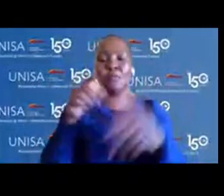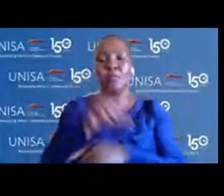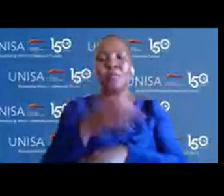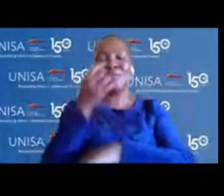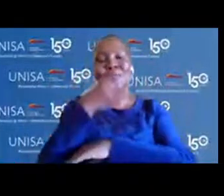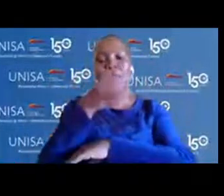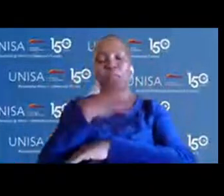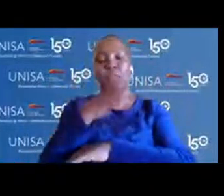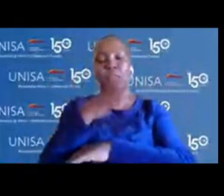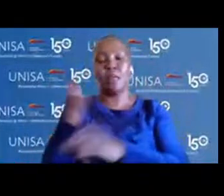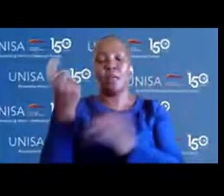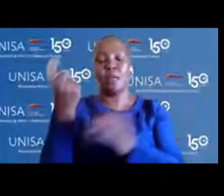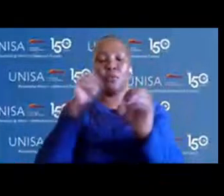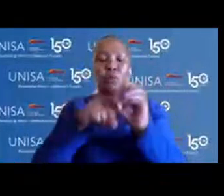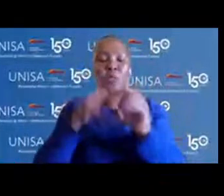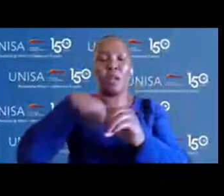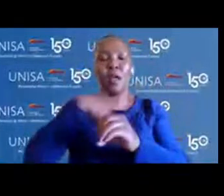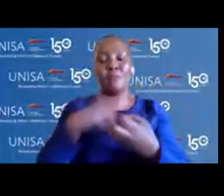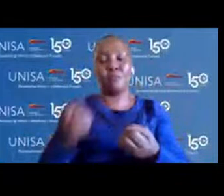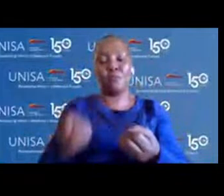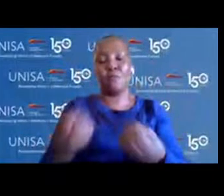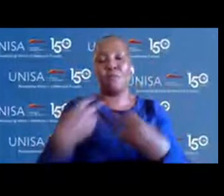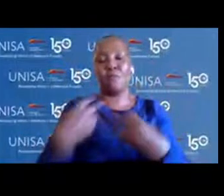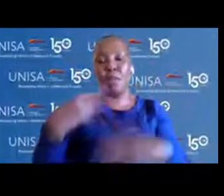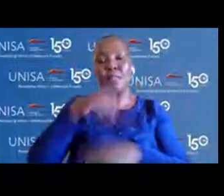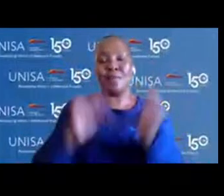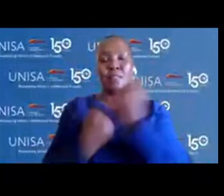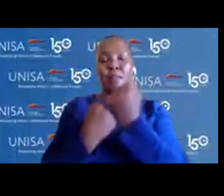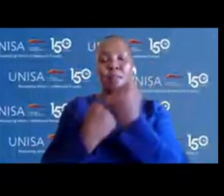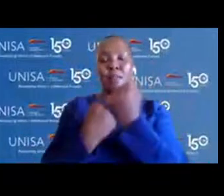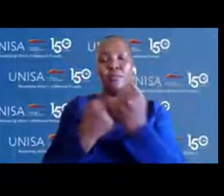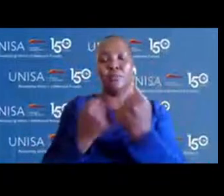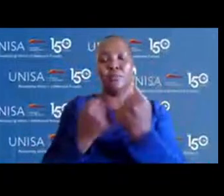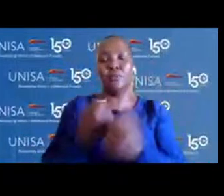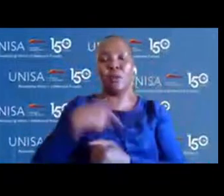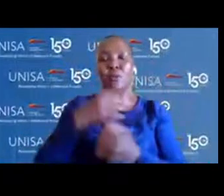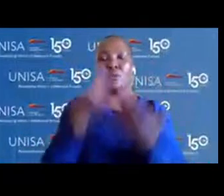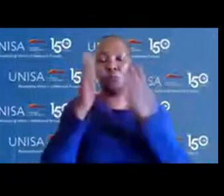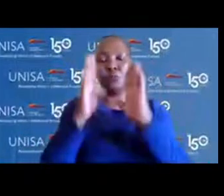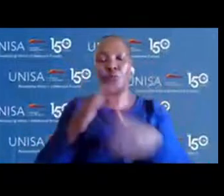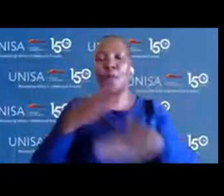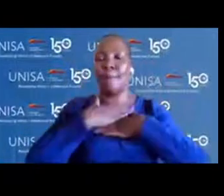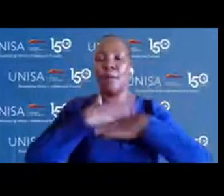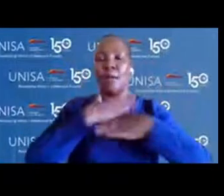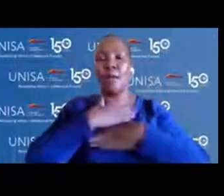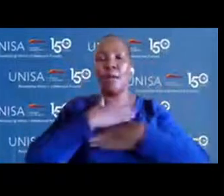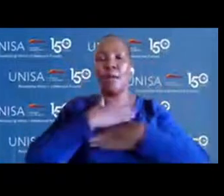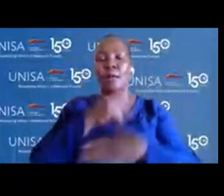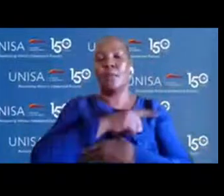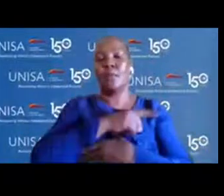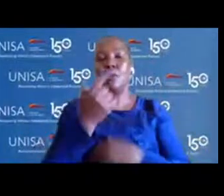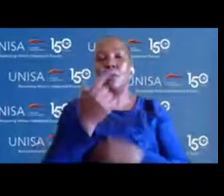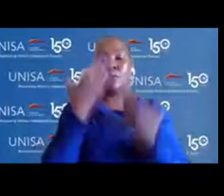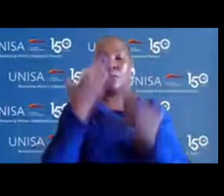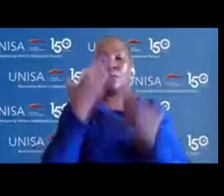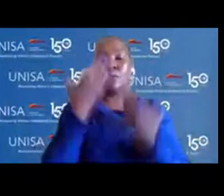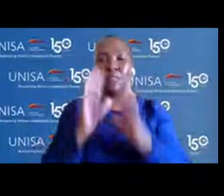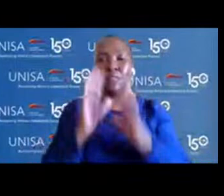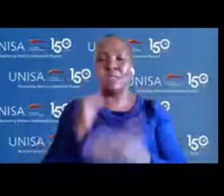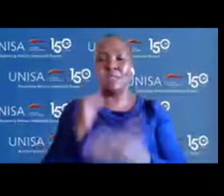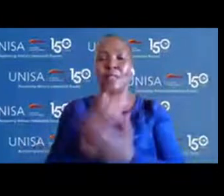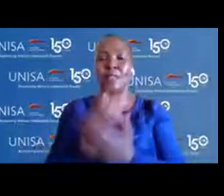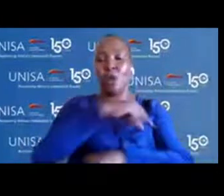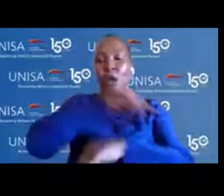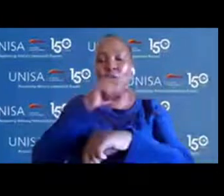us and also providing the support to our students. We appreciate that. And for all our students, thank you for taking the 2 hours off your